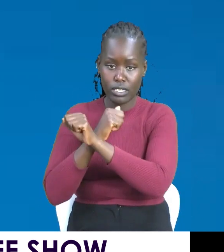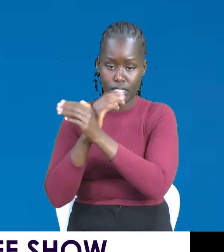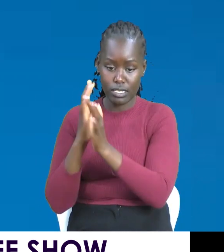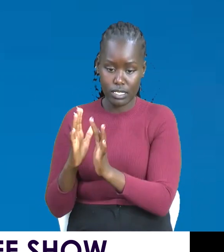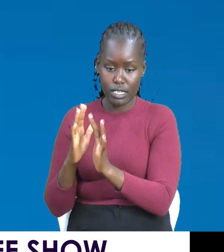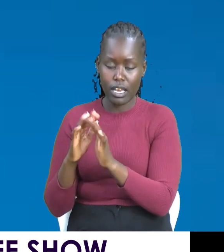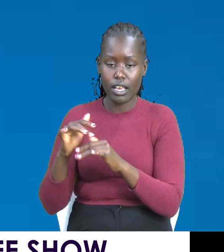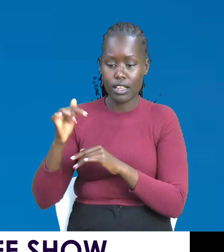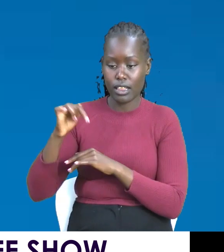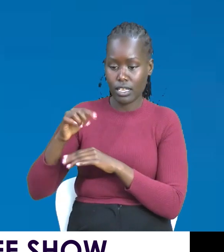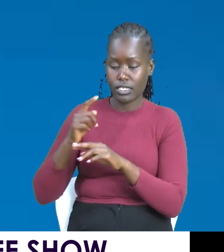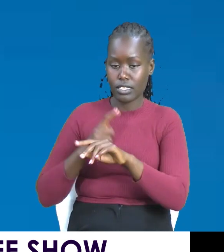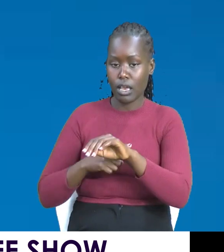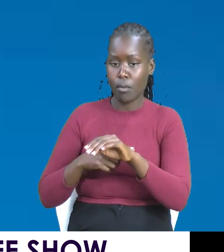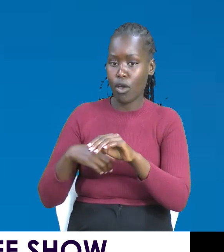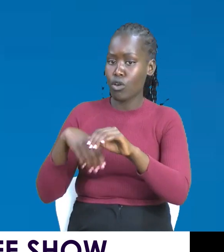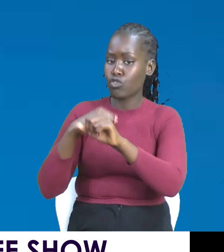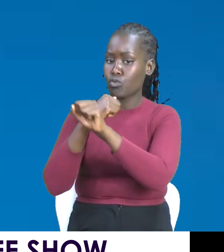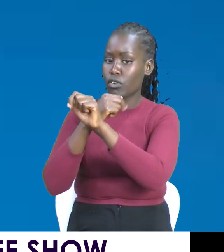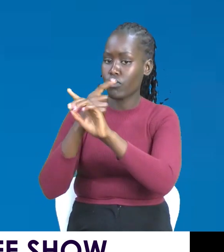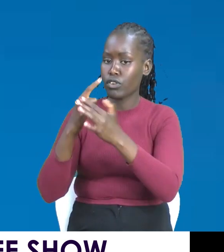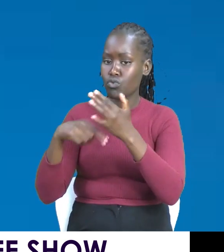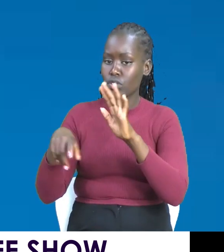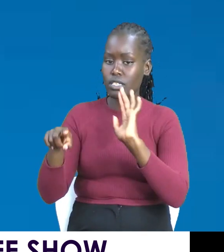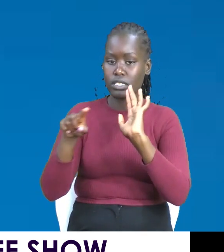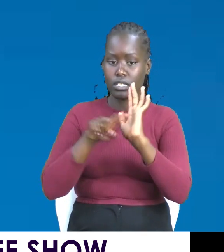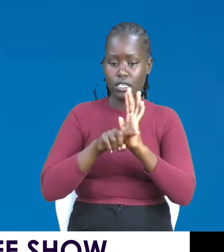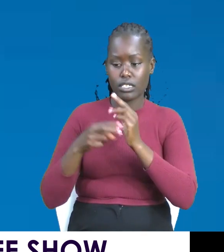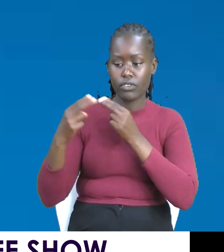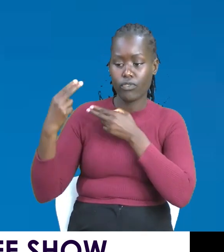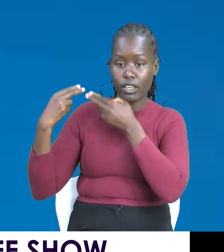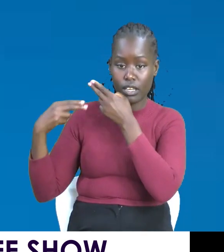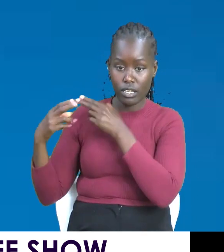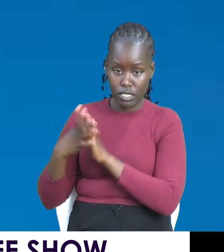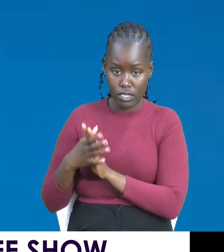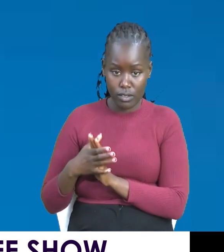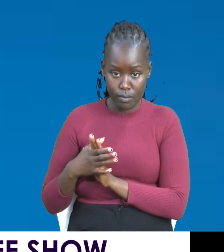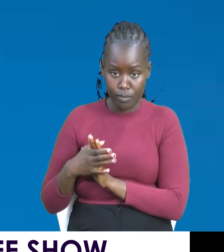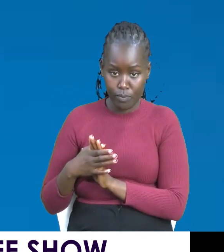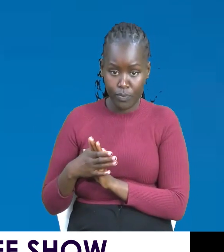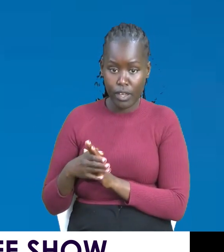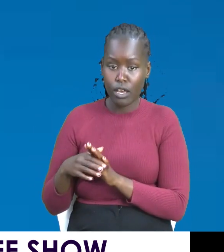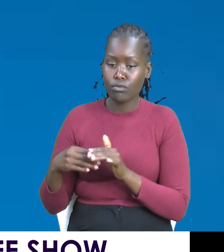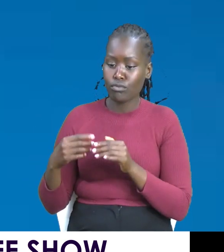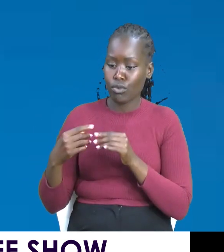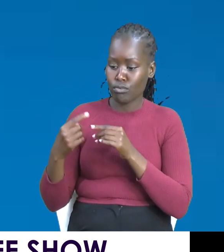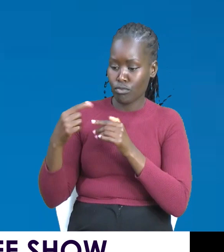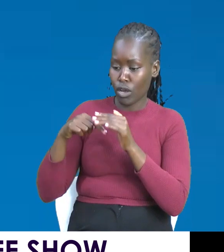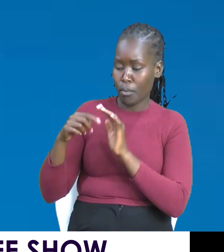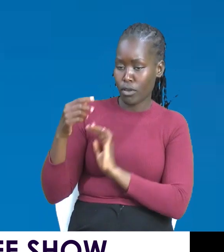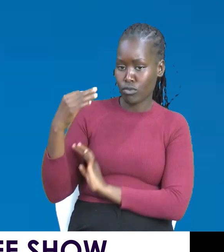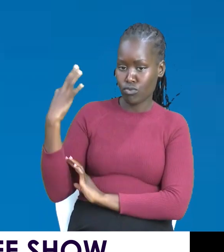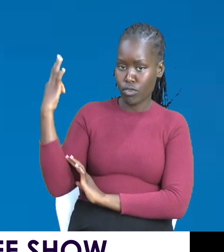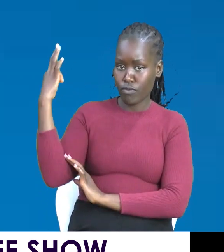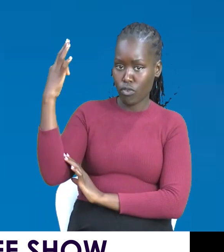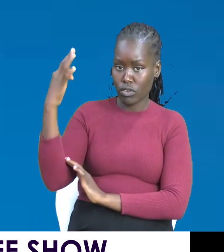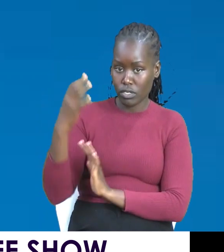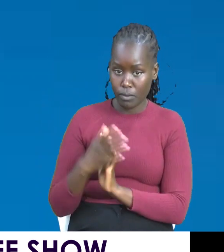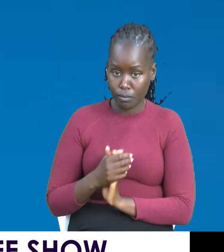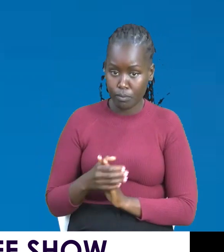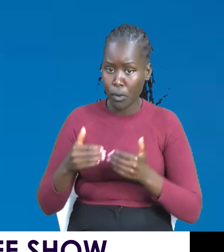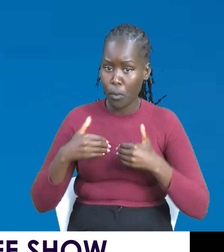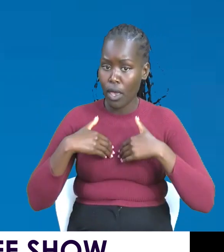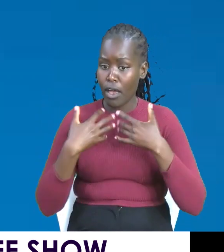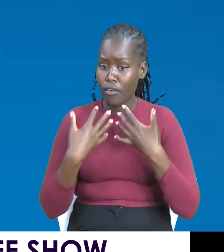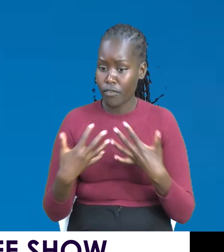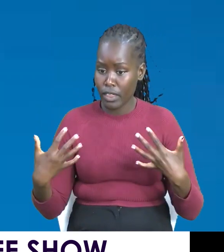To prevent what is negative in history into passing into the future. There are